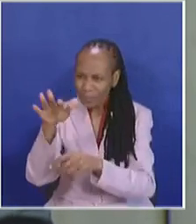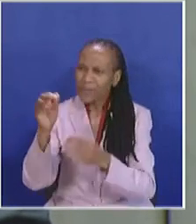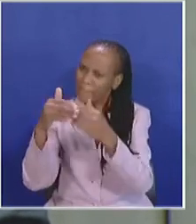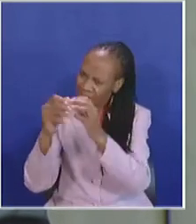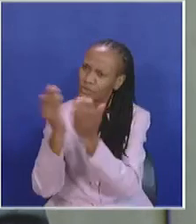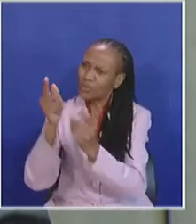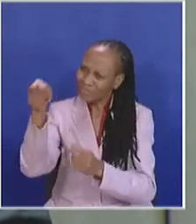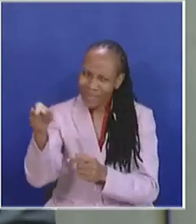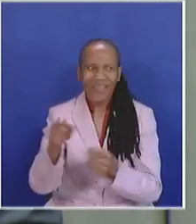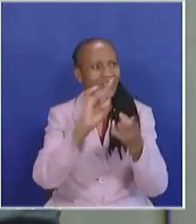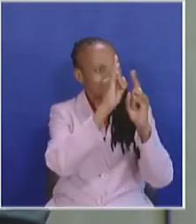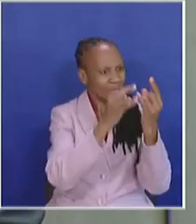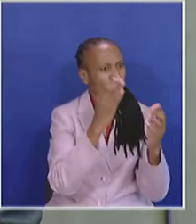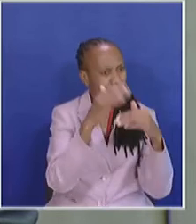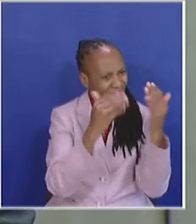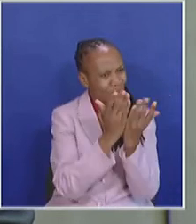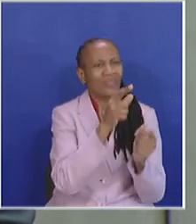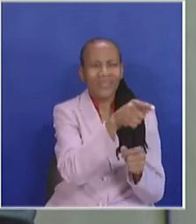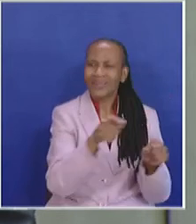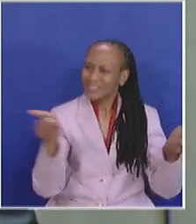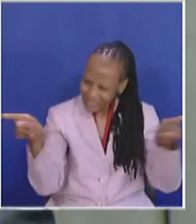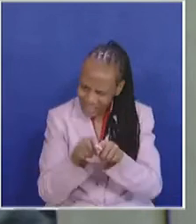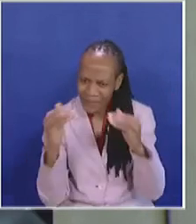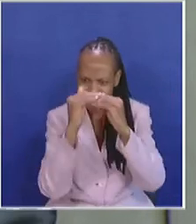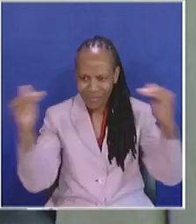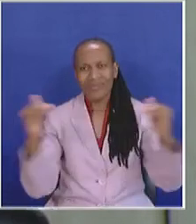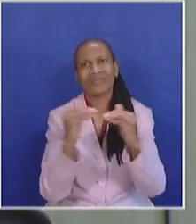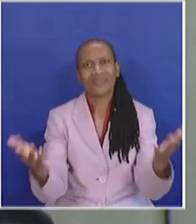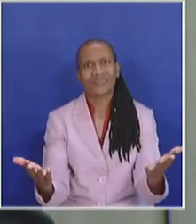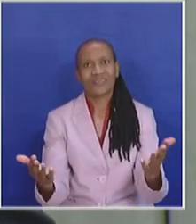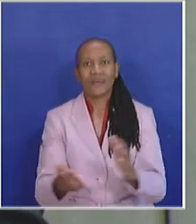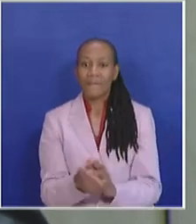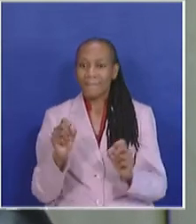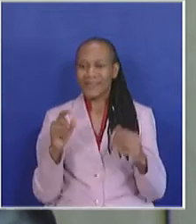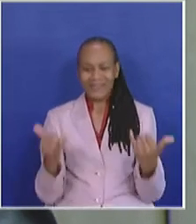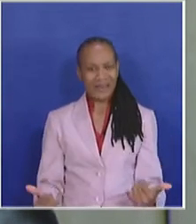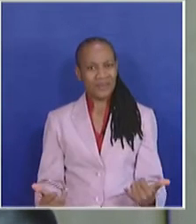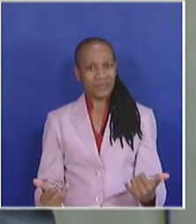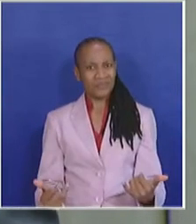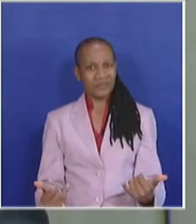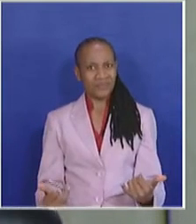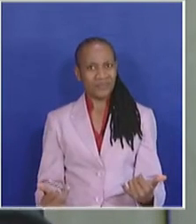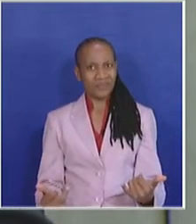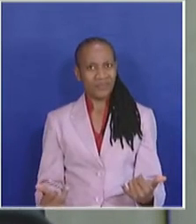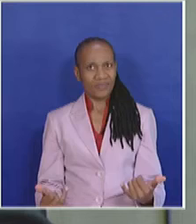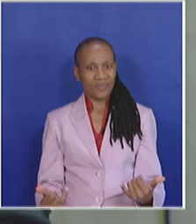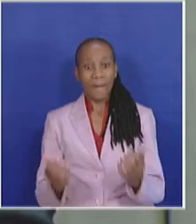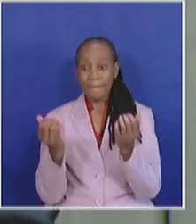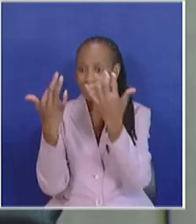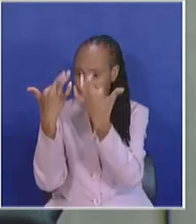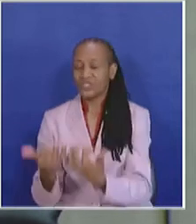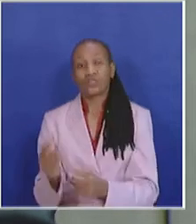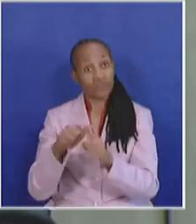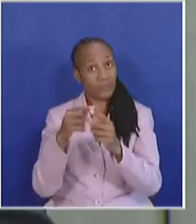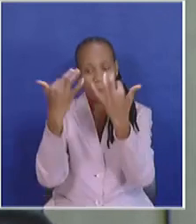you'll find in the rich and leafy suburbs. But you can't have a situation where, when we have some budget,